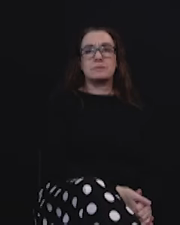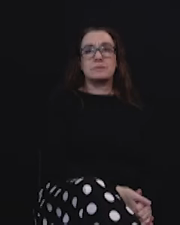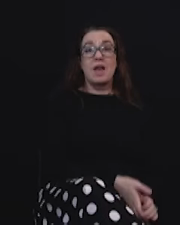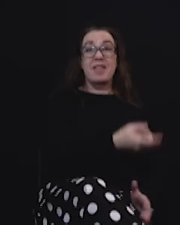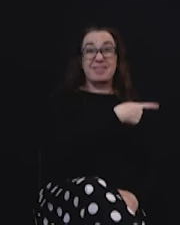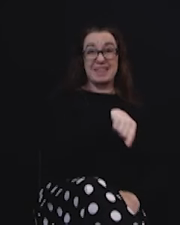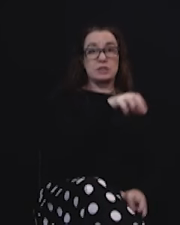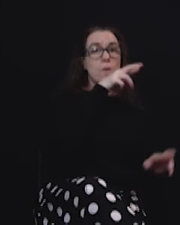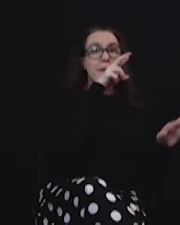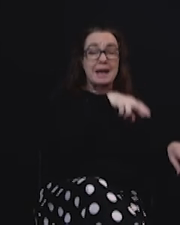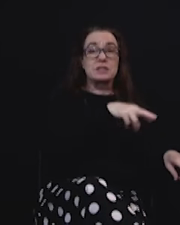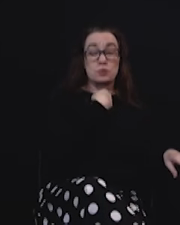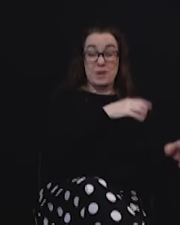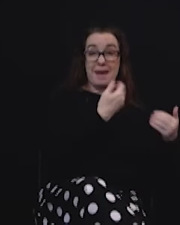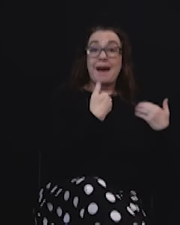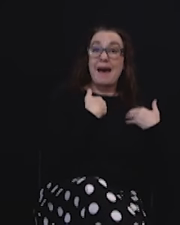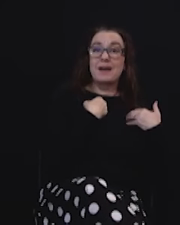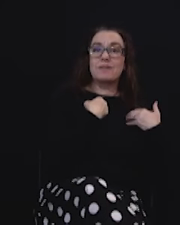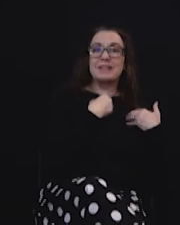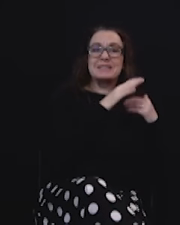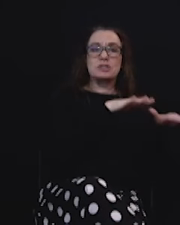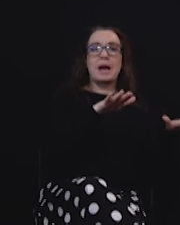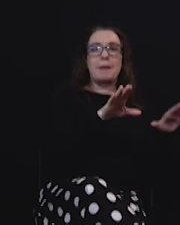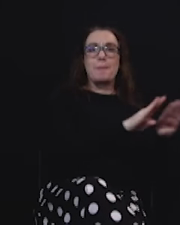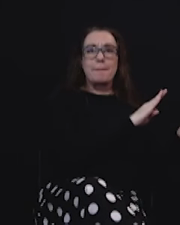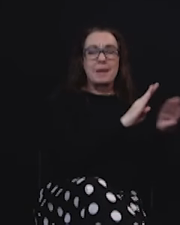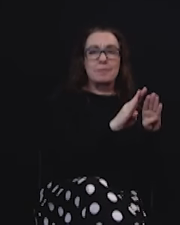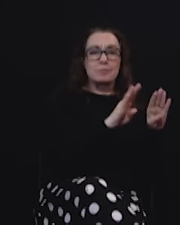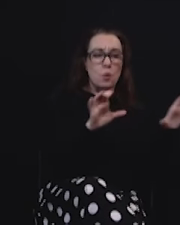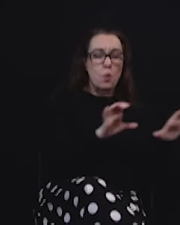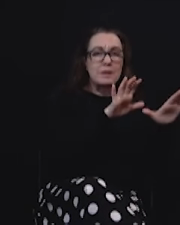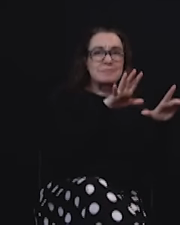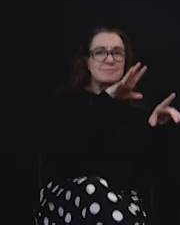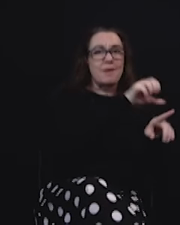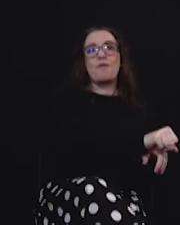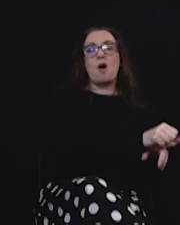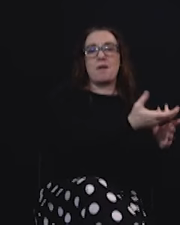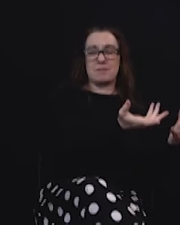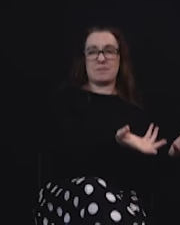These are reactions we have when childish impulses take over.